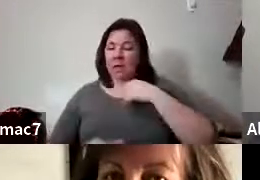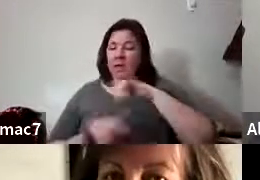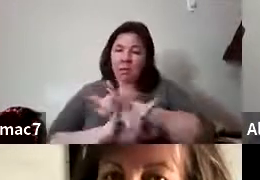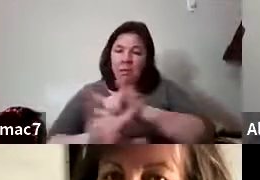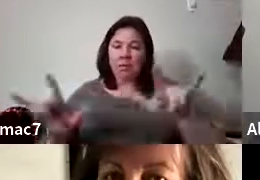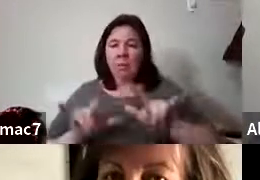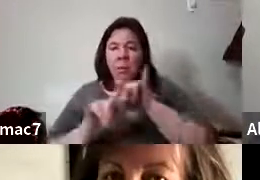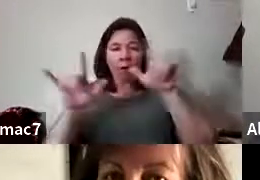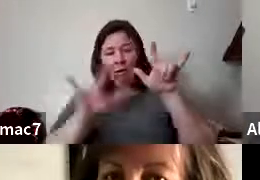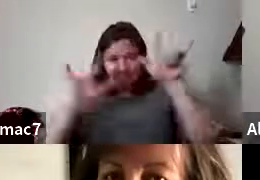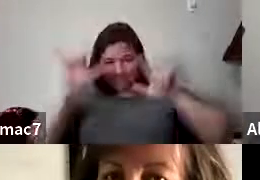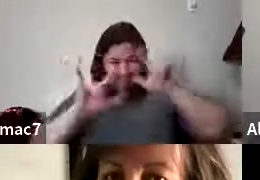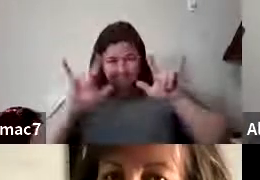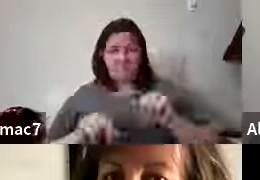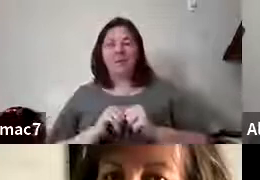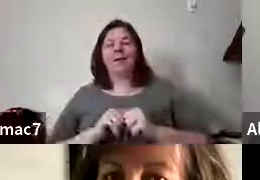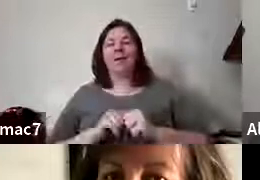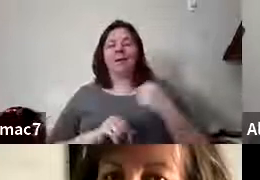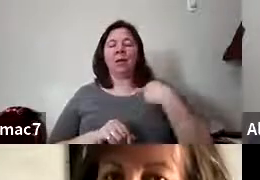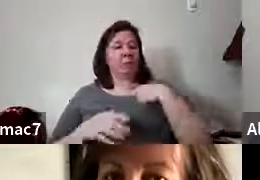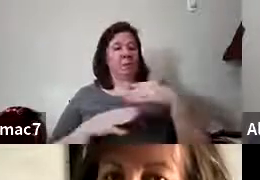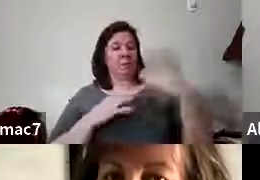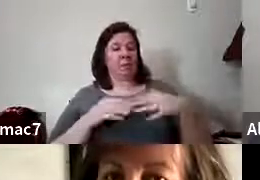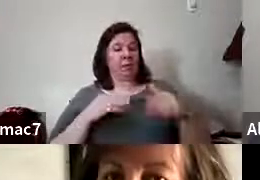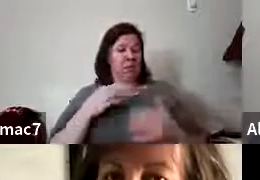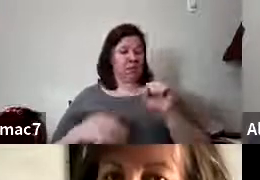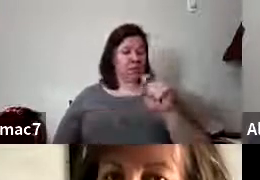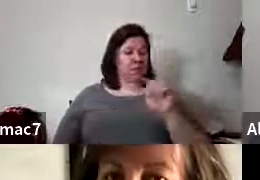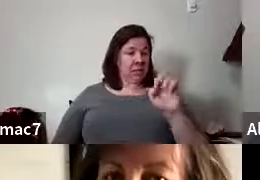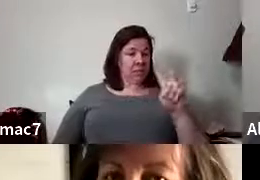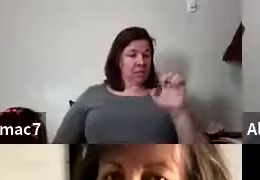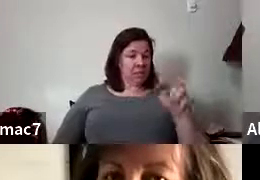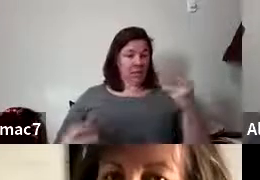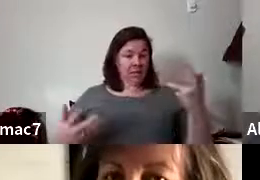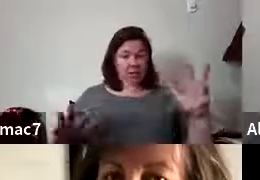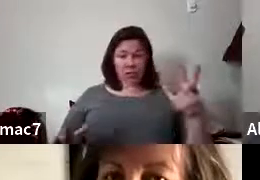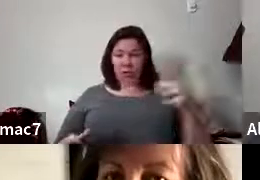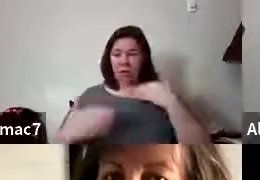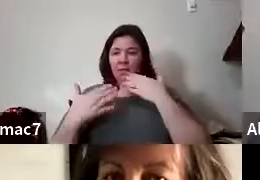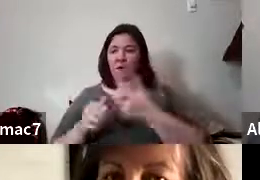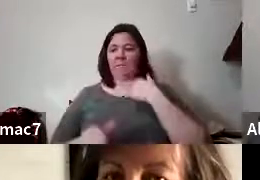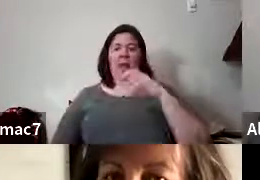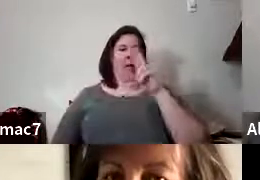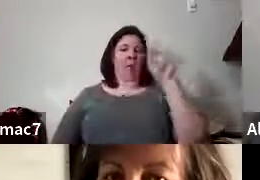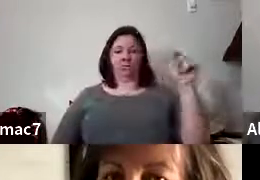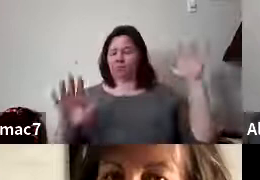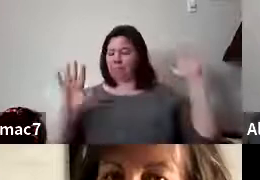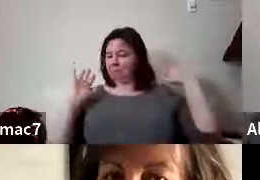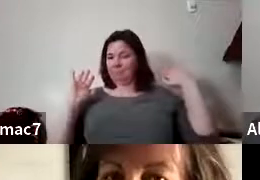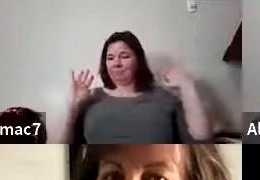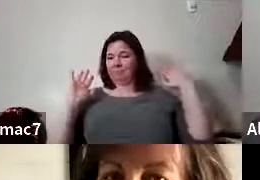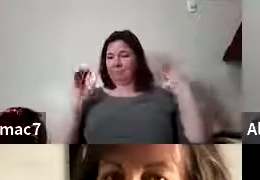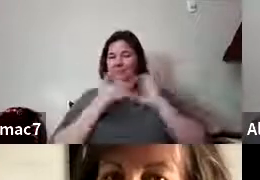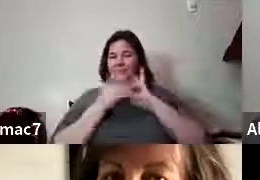And yeah, I think we're done. I'm not sure if Stephen wants to say anything more, but thank you from me. I'm out.